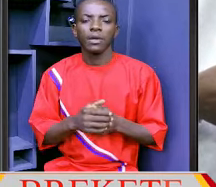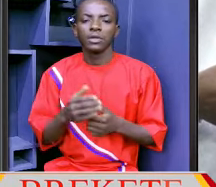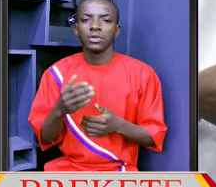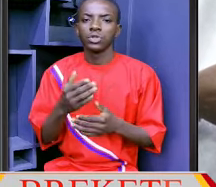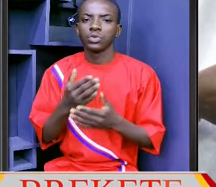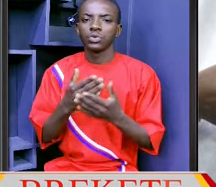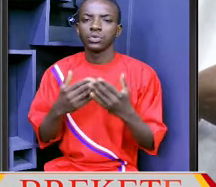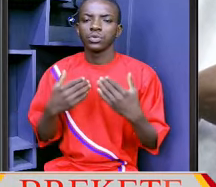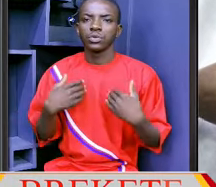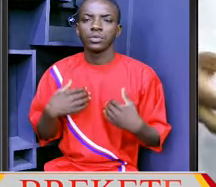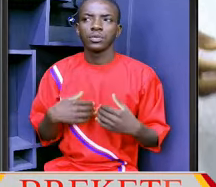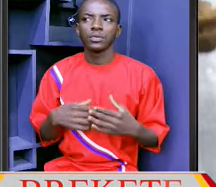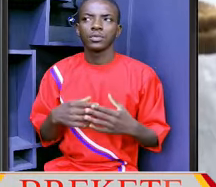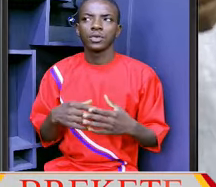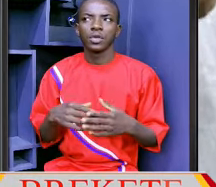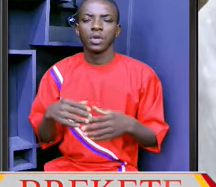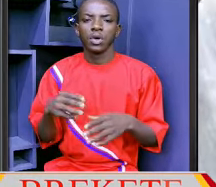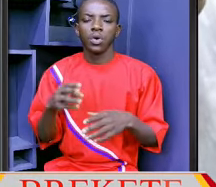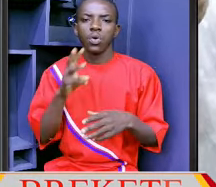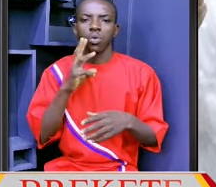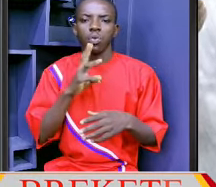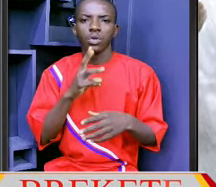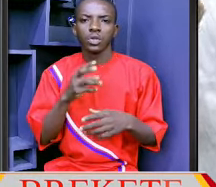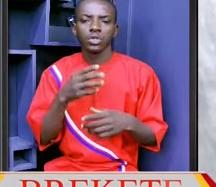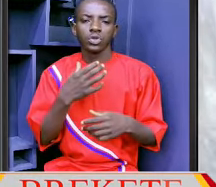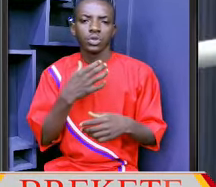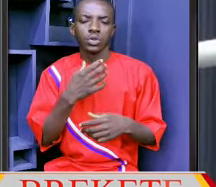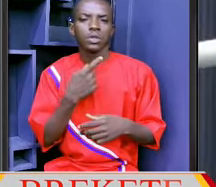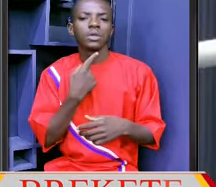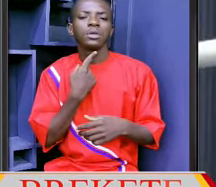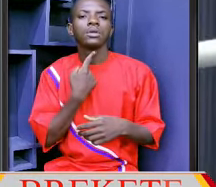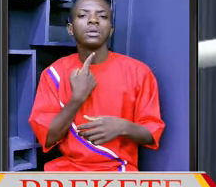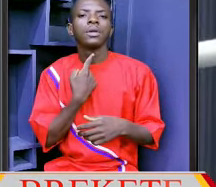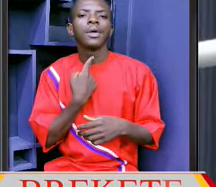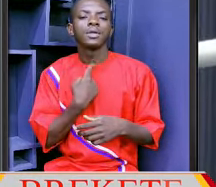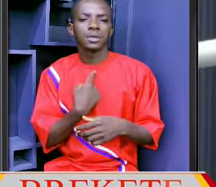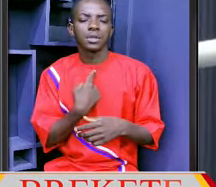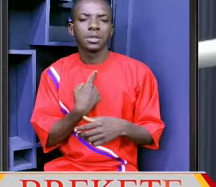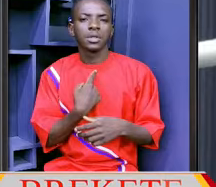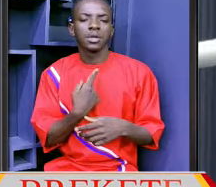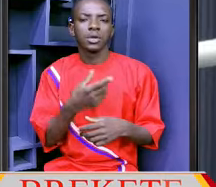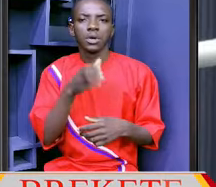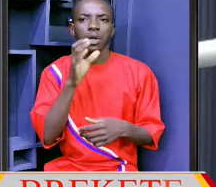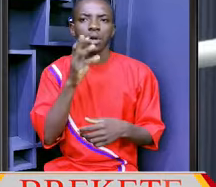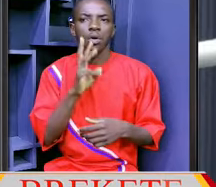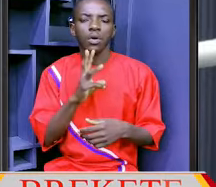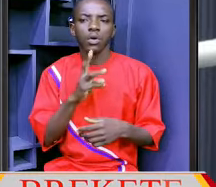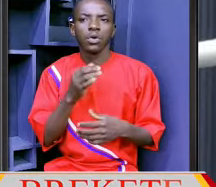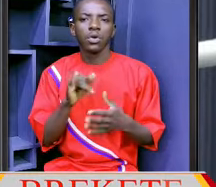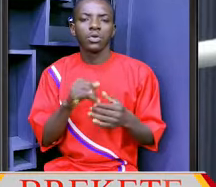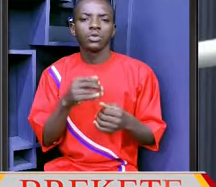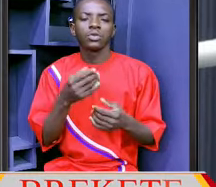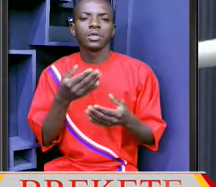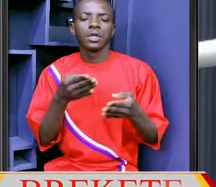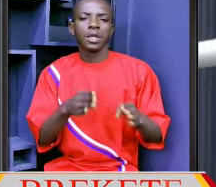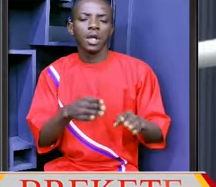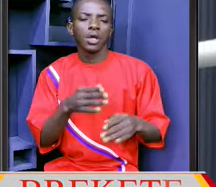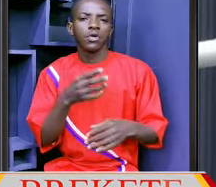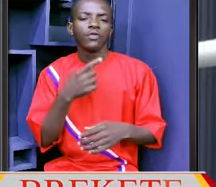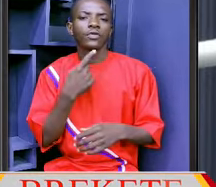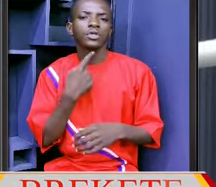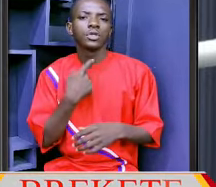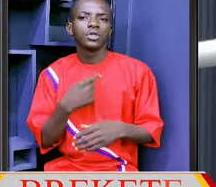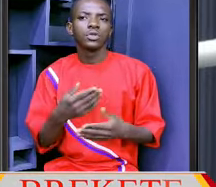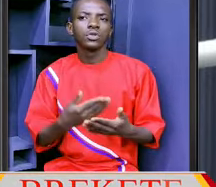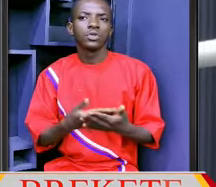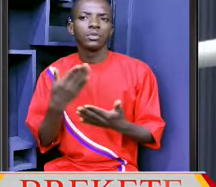Person, now water the hungry am. He dey thirsty. He won't die of thirst. You